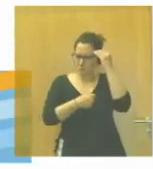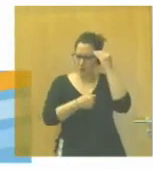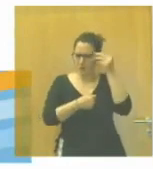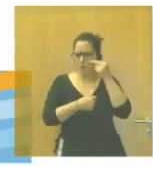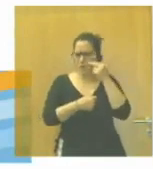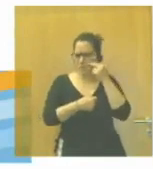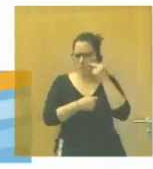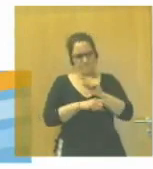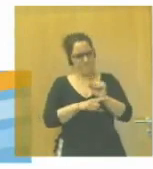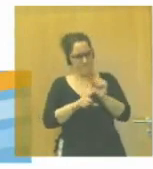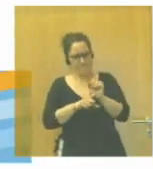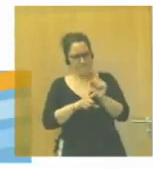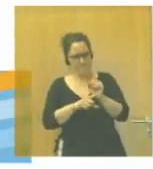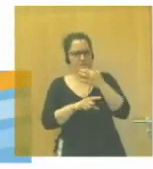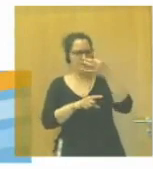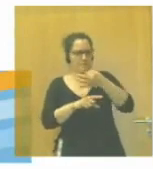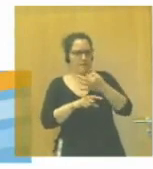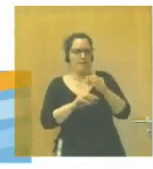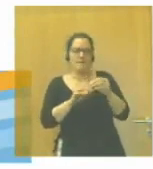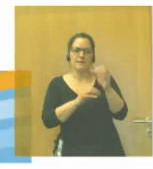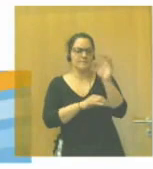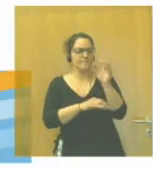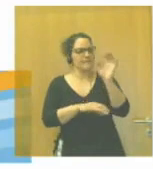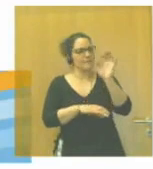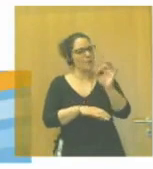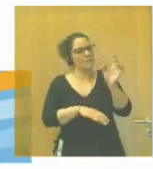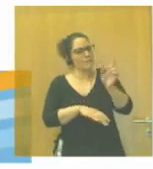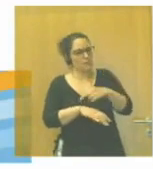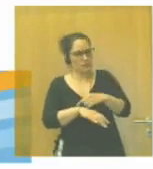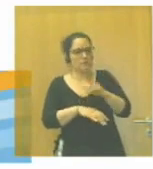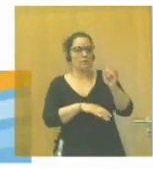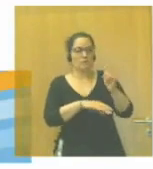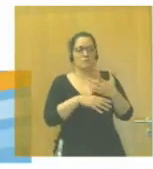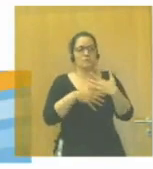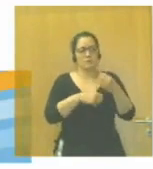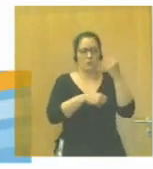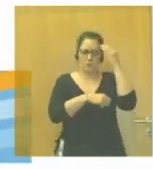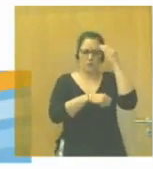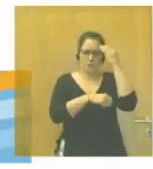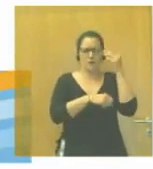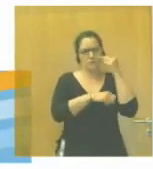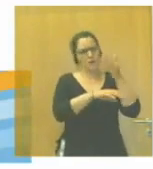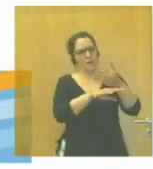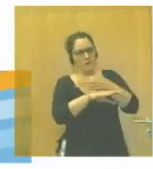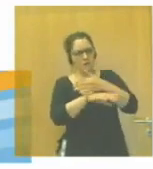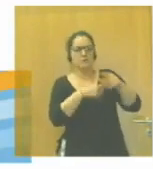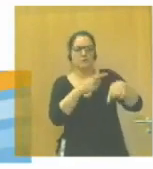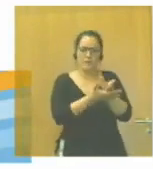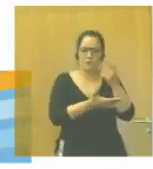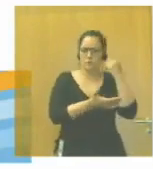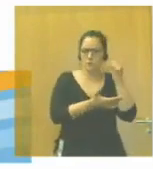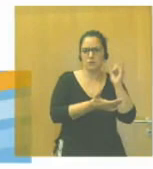to treat mental health as our pathway to reducing suicide, we will miss people. There are